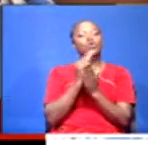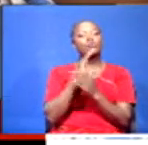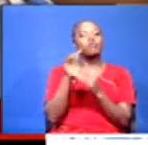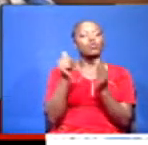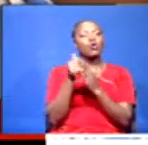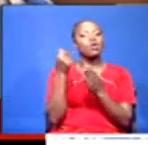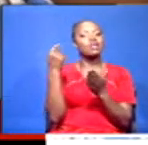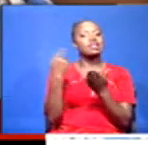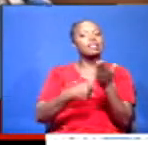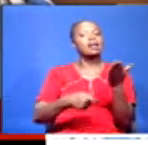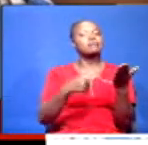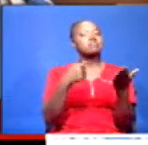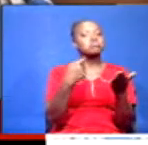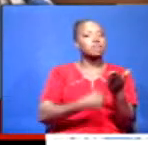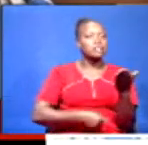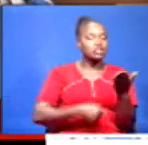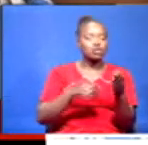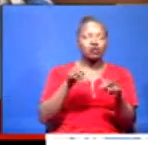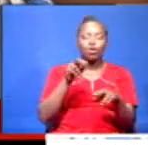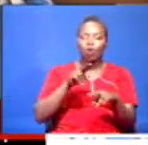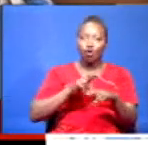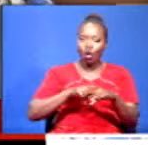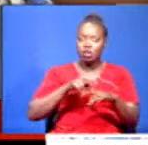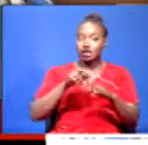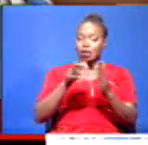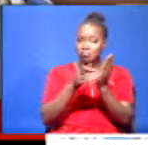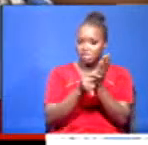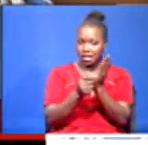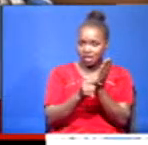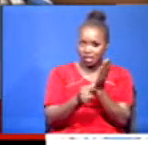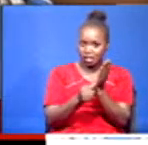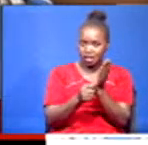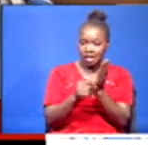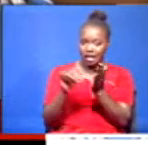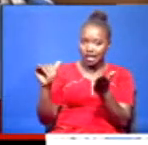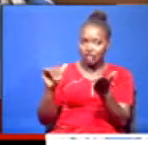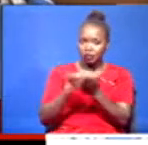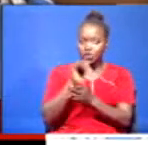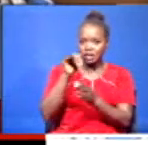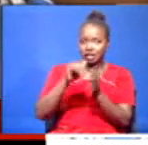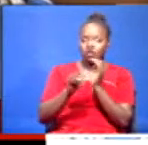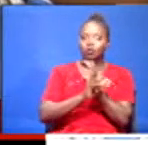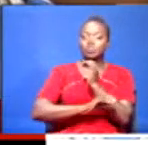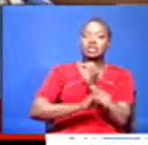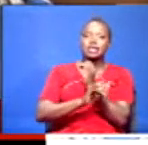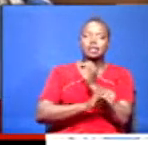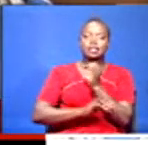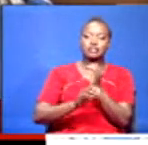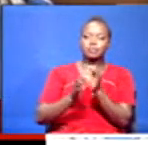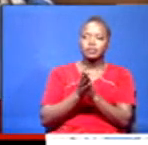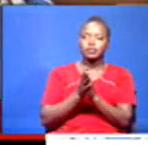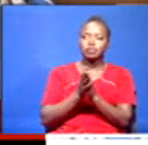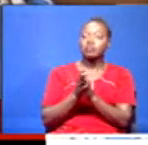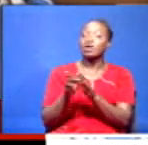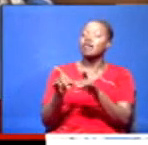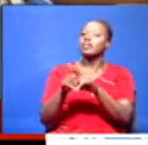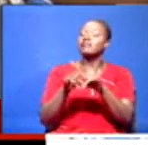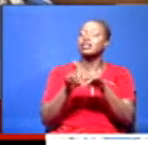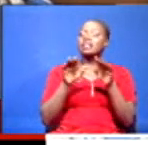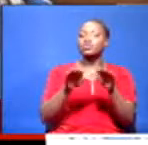charges imposed on maize imported into the country, even as we wait